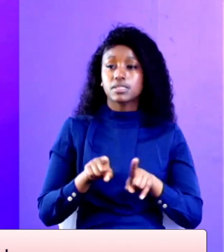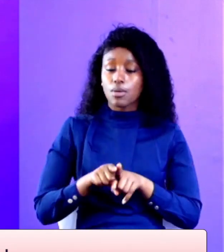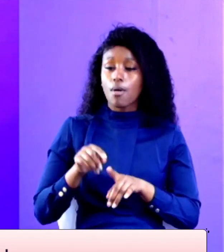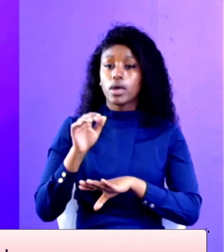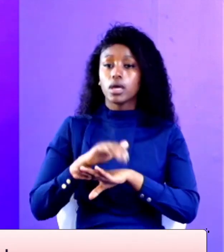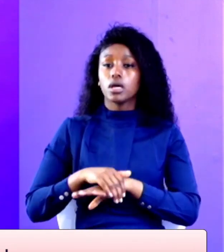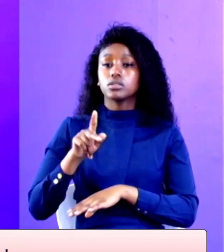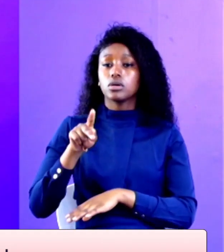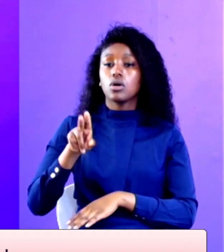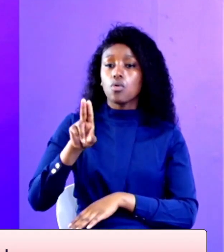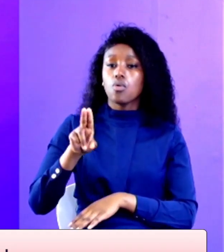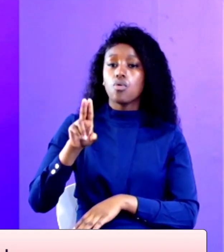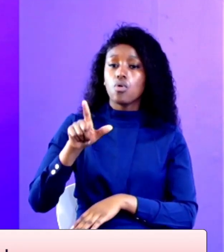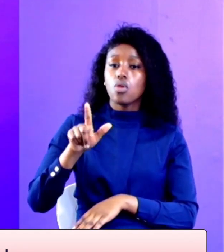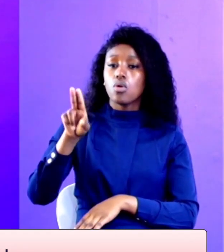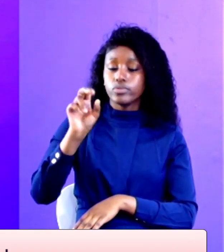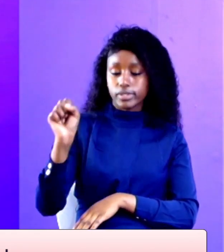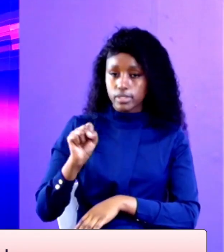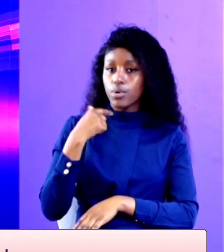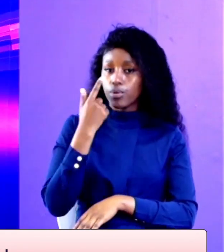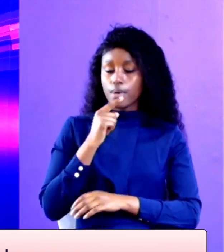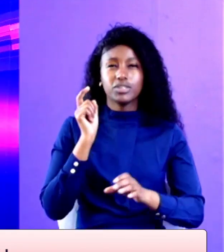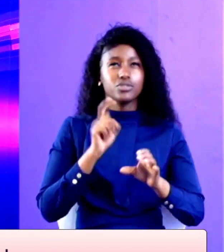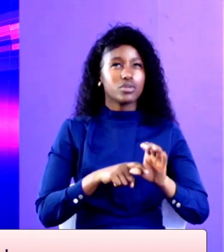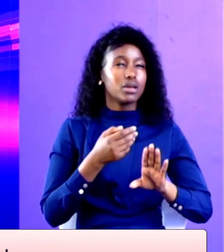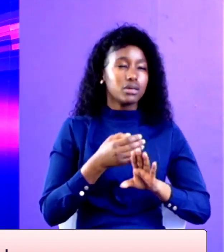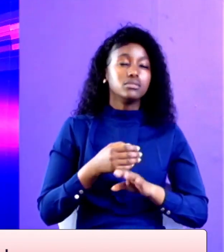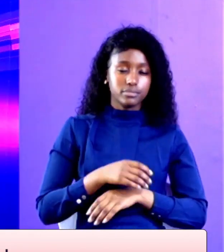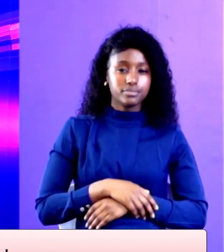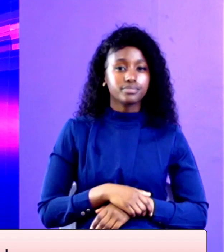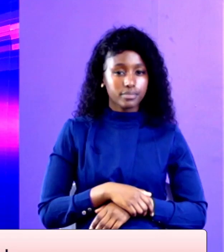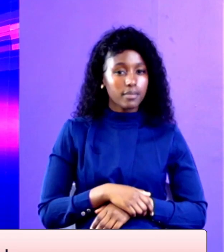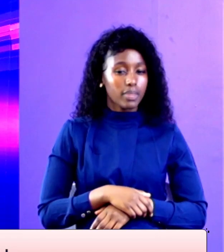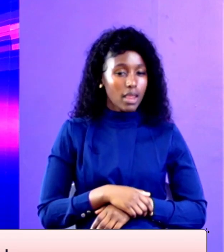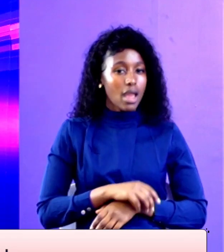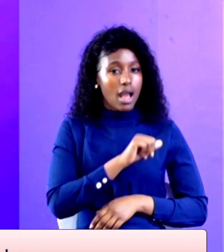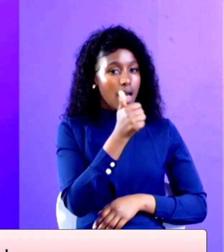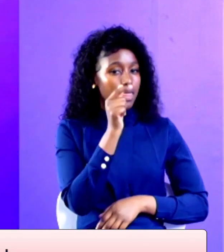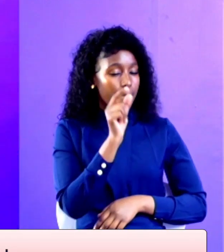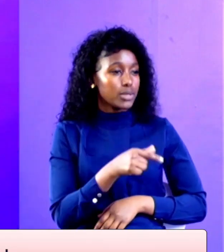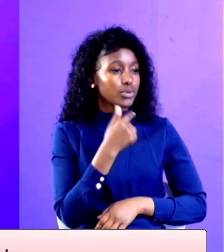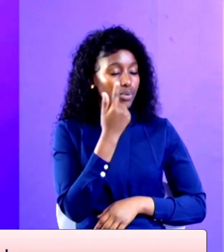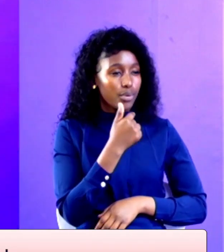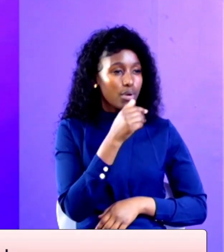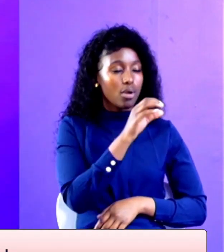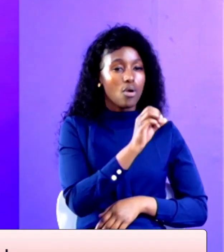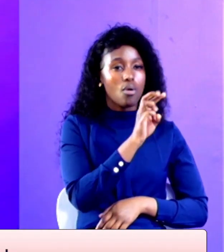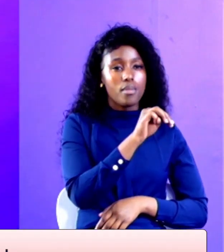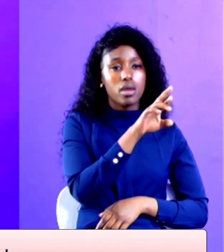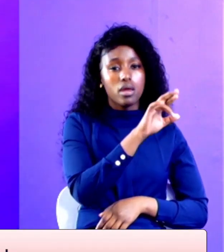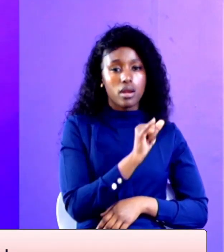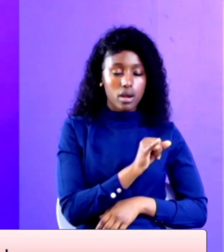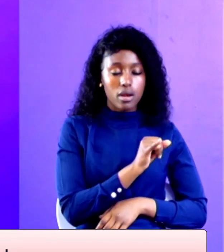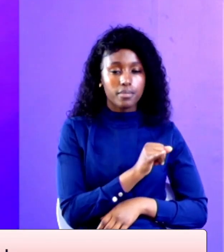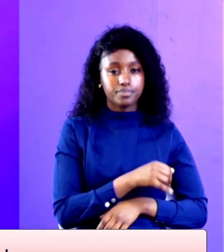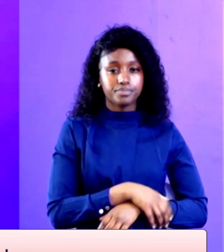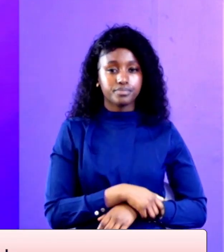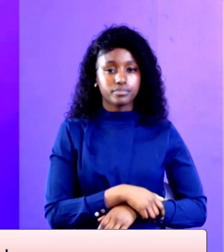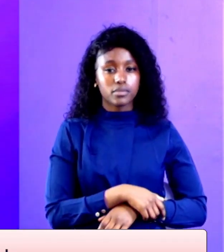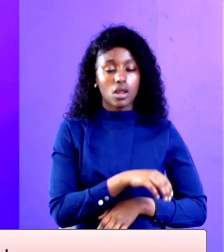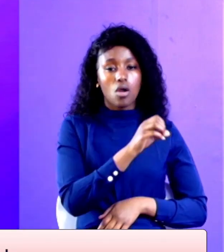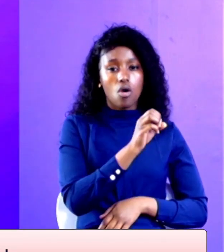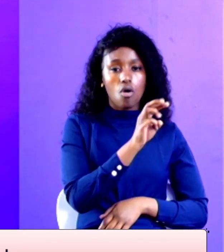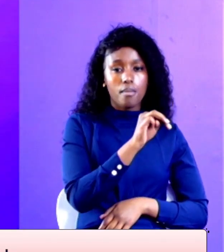Kudus. Yes, Kudus. I was looking for that name. Yes, Kudus. Then we have Pierre-Emile Oljbak from